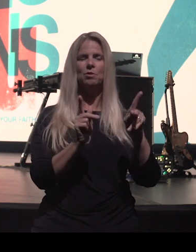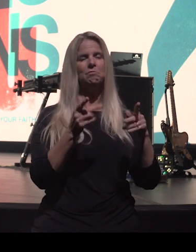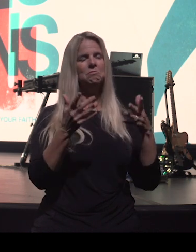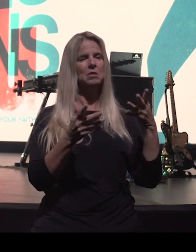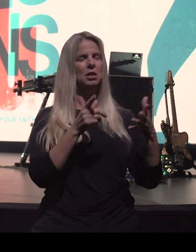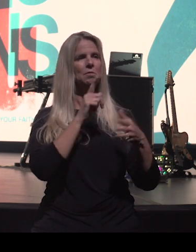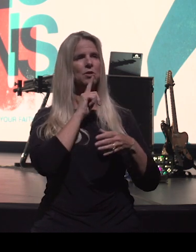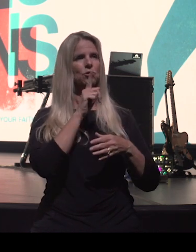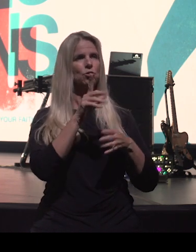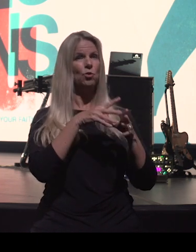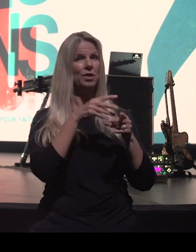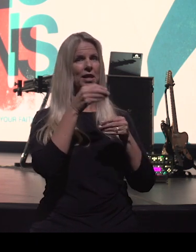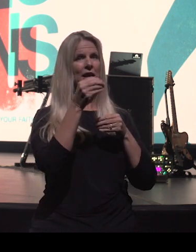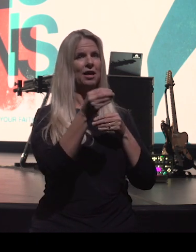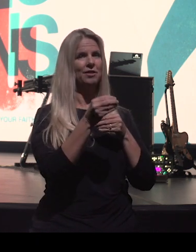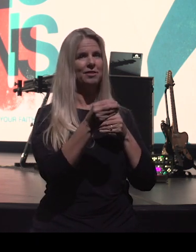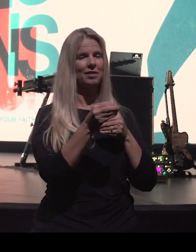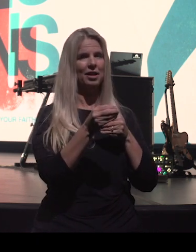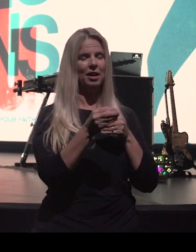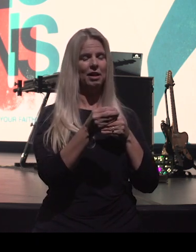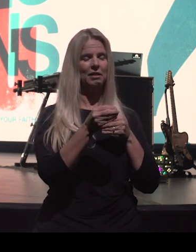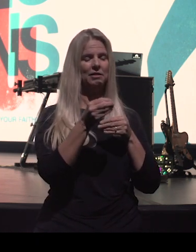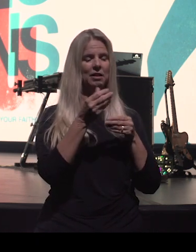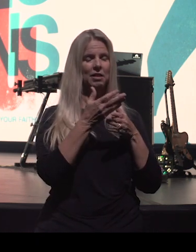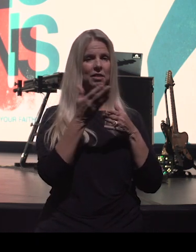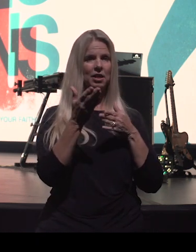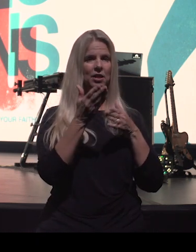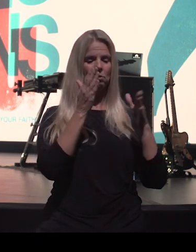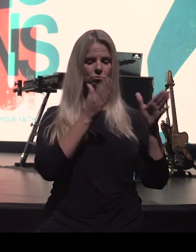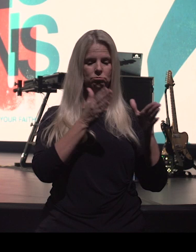on the outside, things can look meticulous, but on the inside,